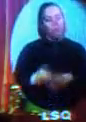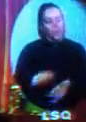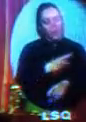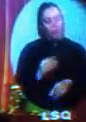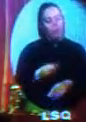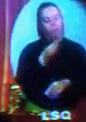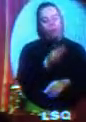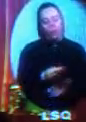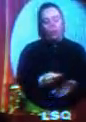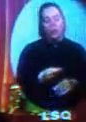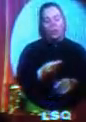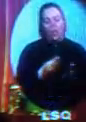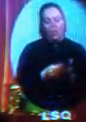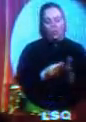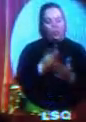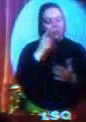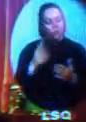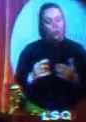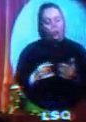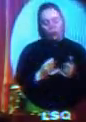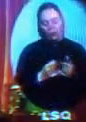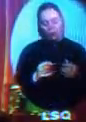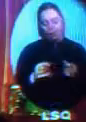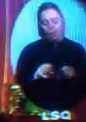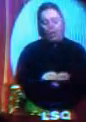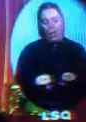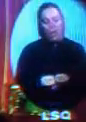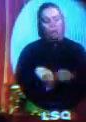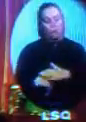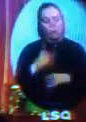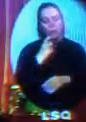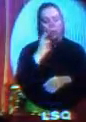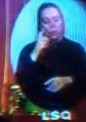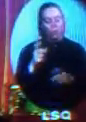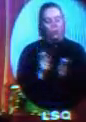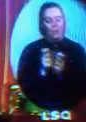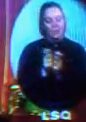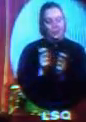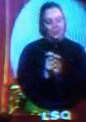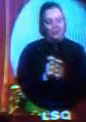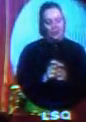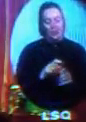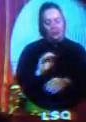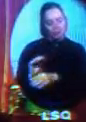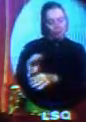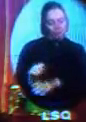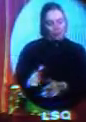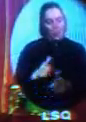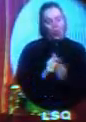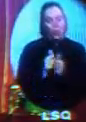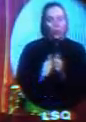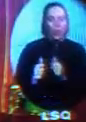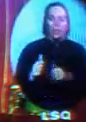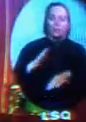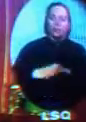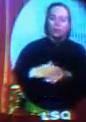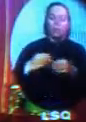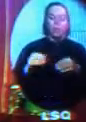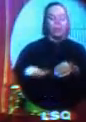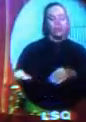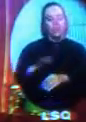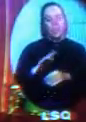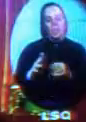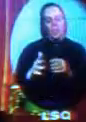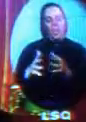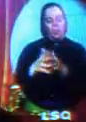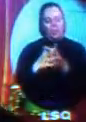energy system without federal help. Now the government is going to be financing an electric transmission line to get around Quebec and